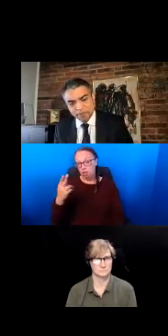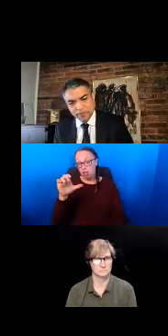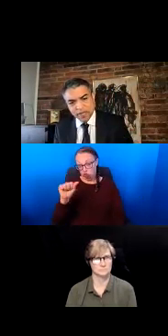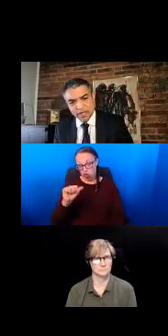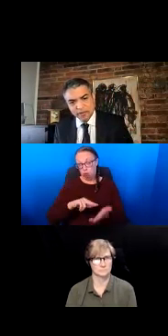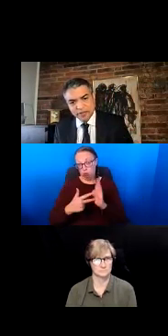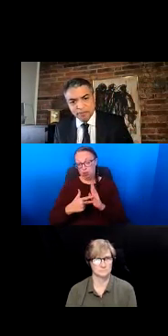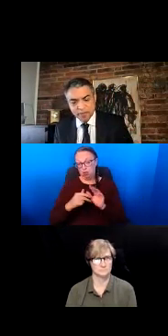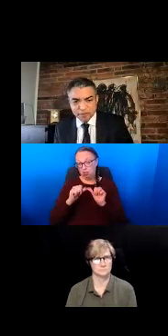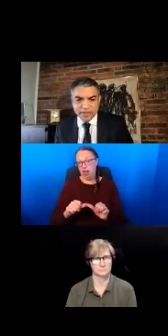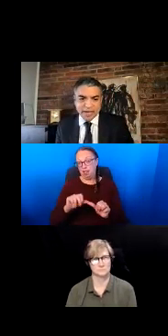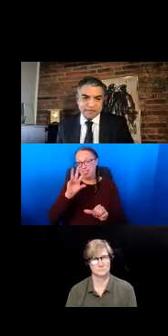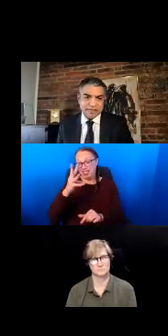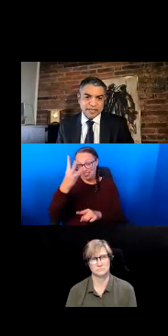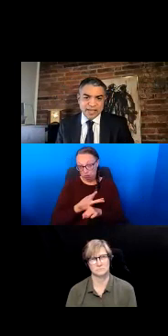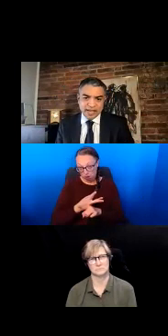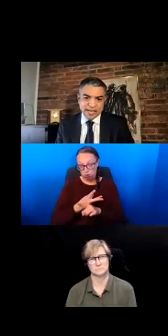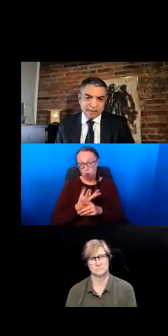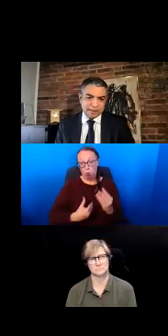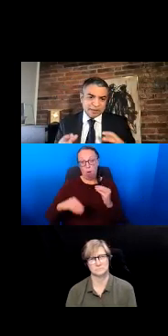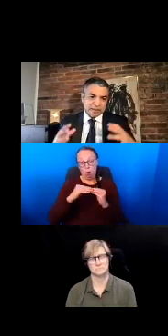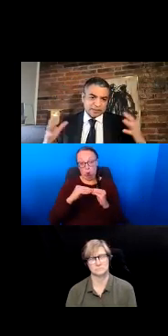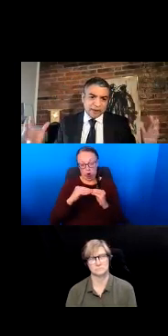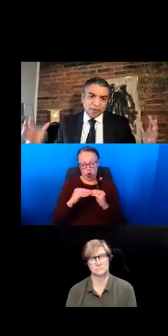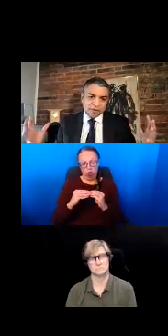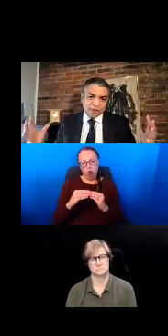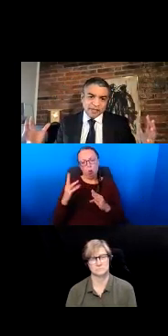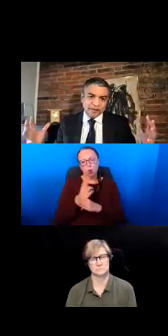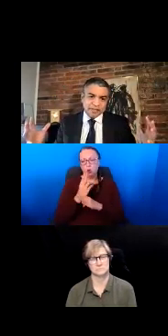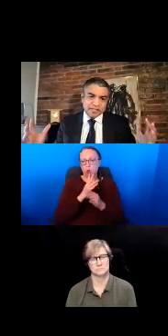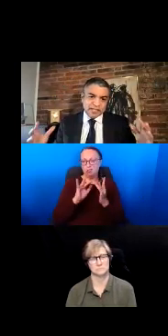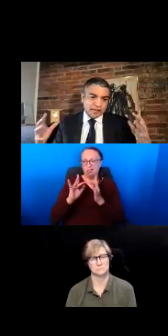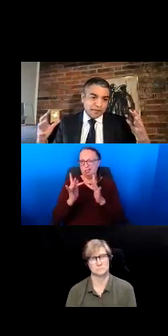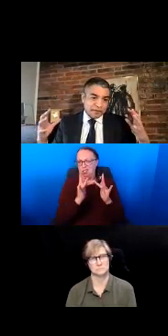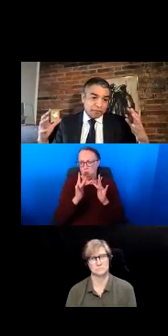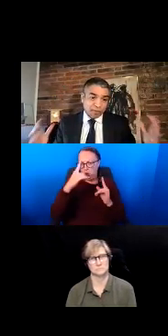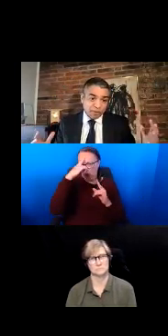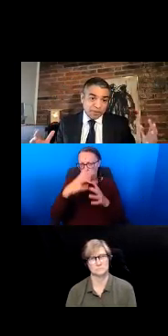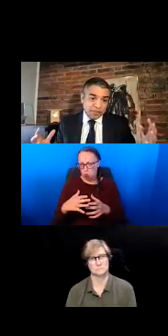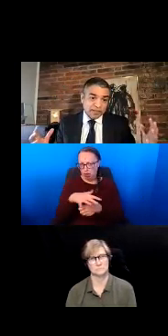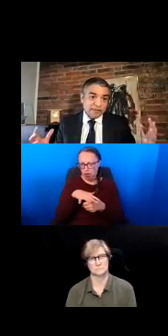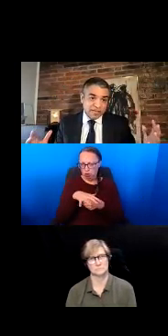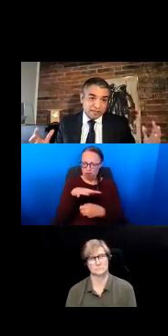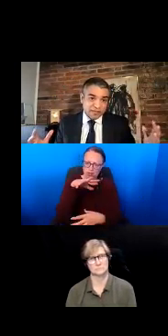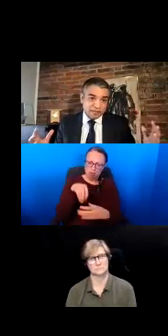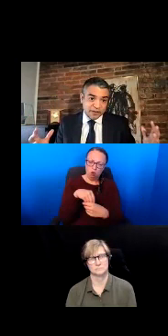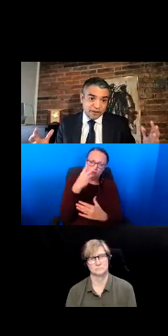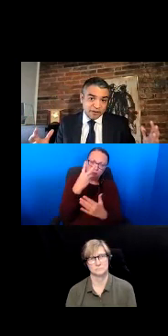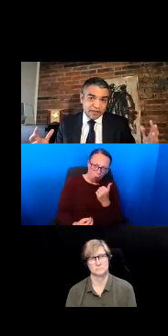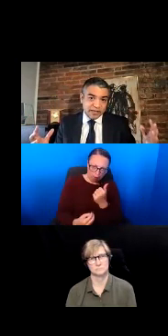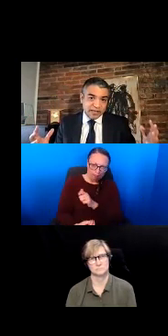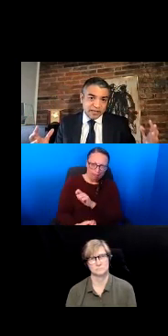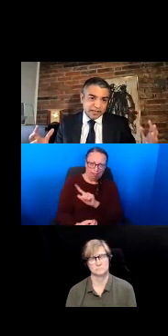stroke and aphasia, appear to be activating a network of brain areas that involves both the left